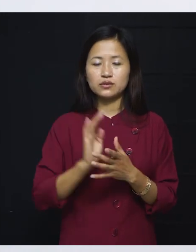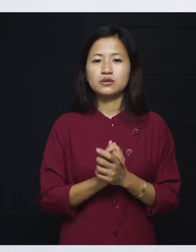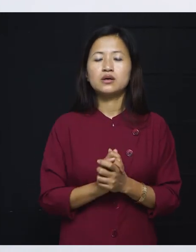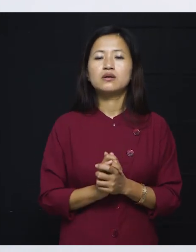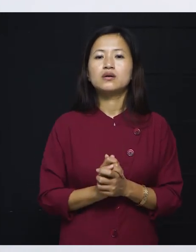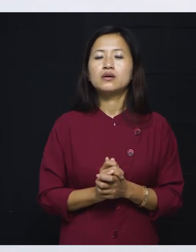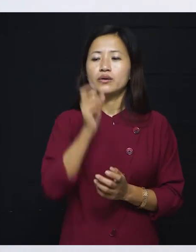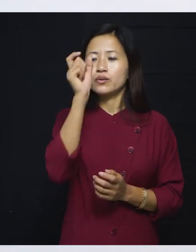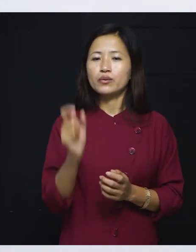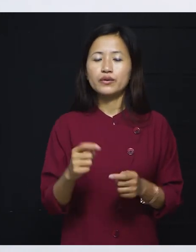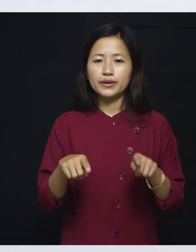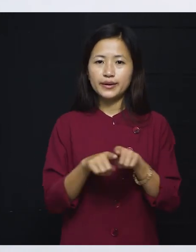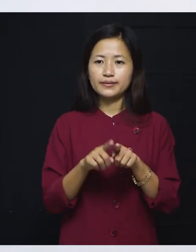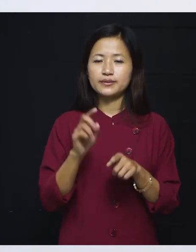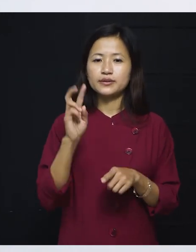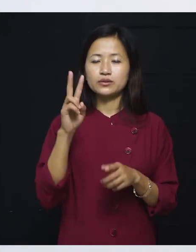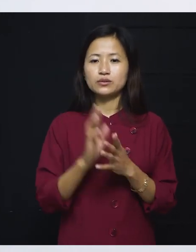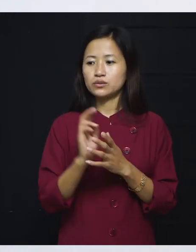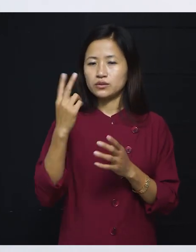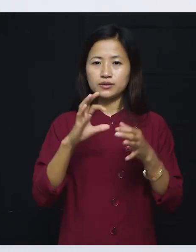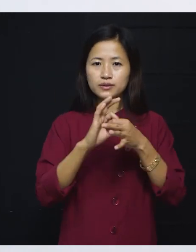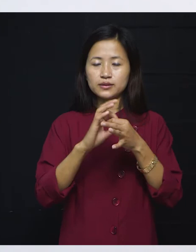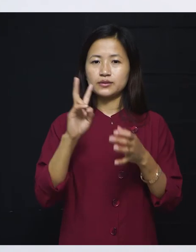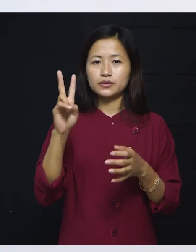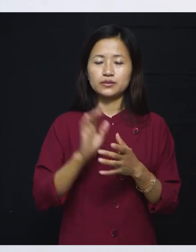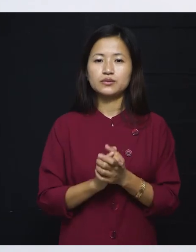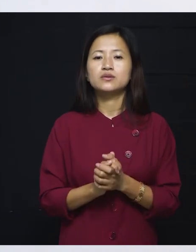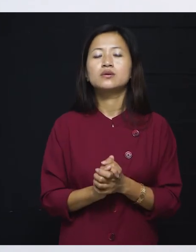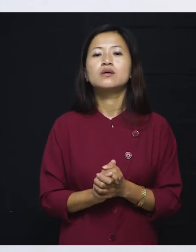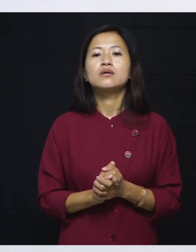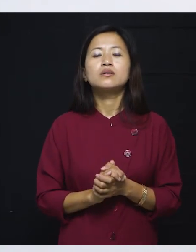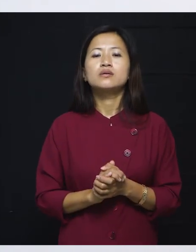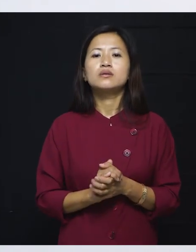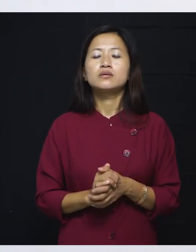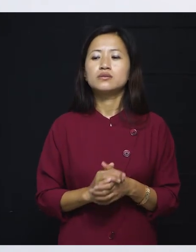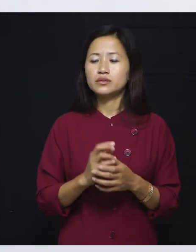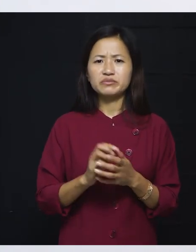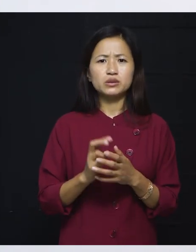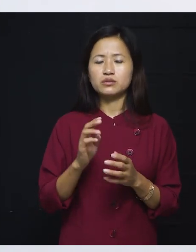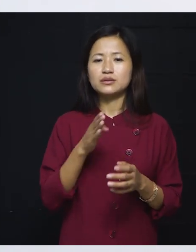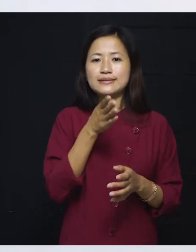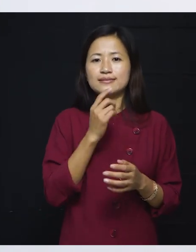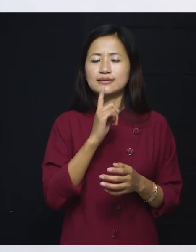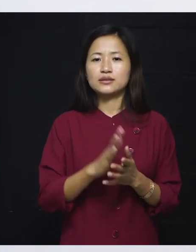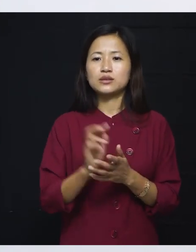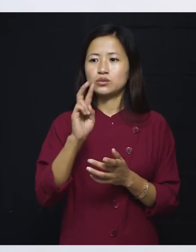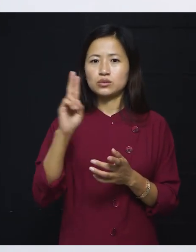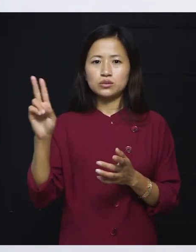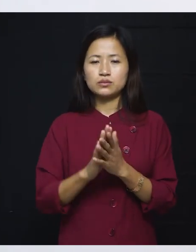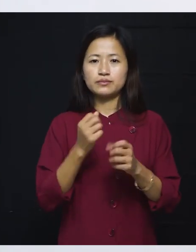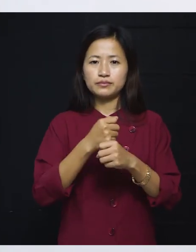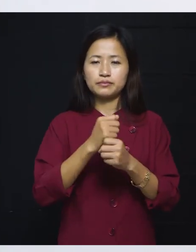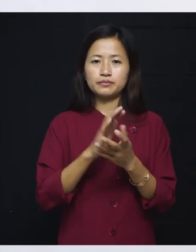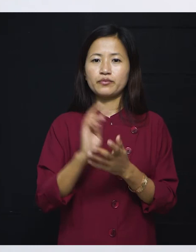4. The word and has connected the two words, 2 and 2, right? Or else we cannot just say 2, 2 makes 4. That would be awkward in